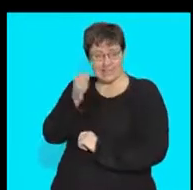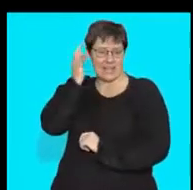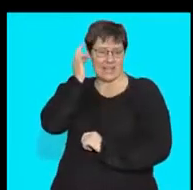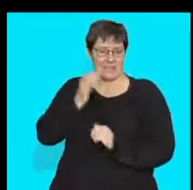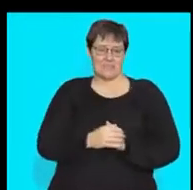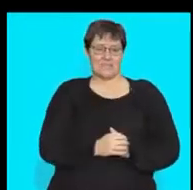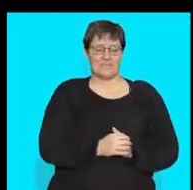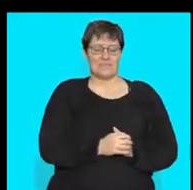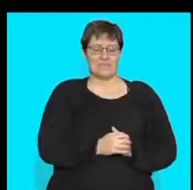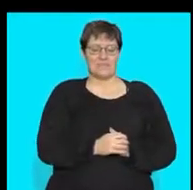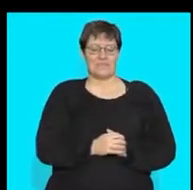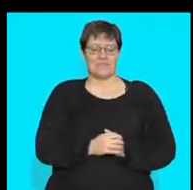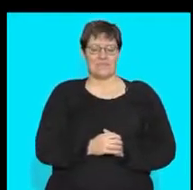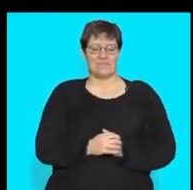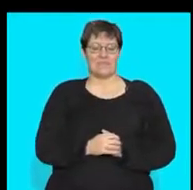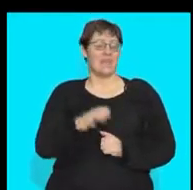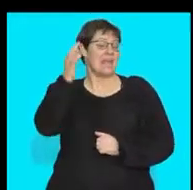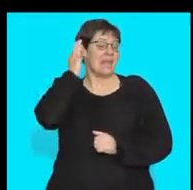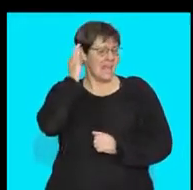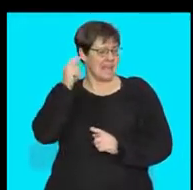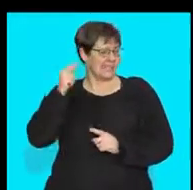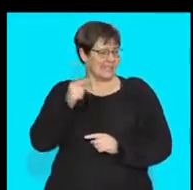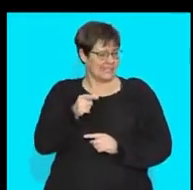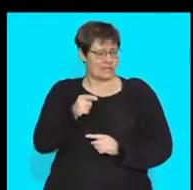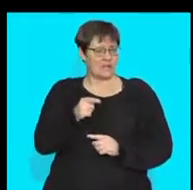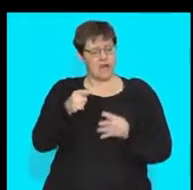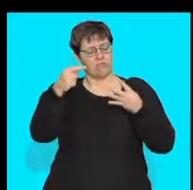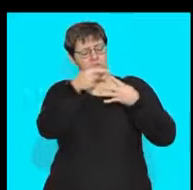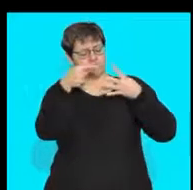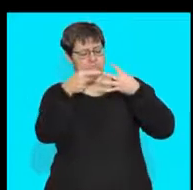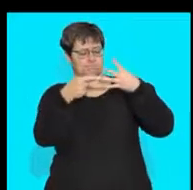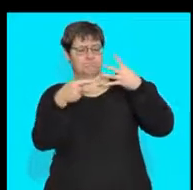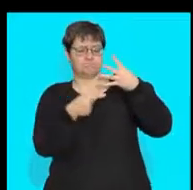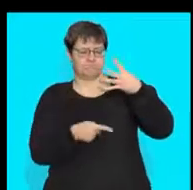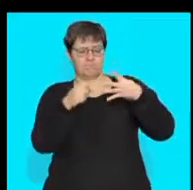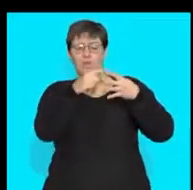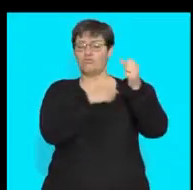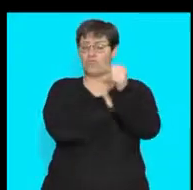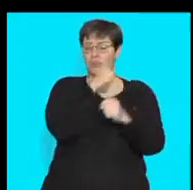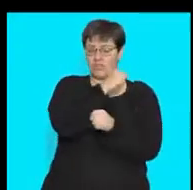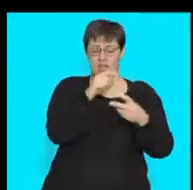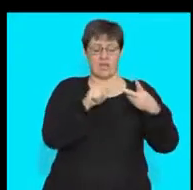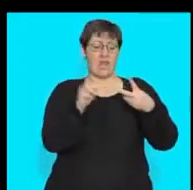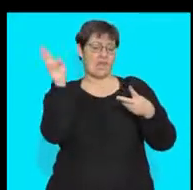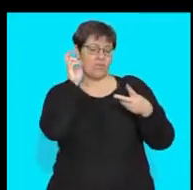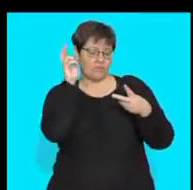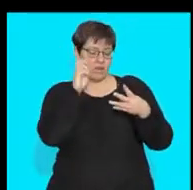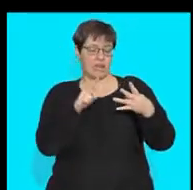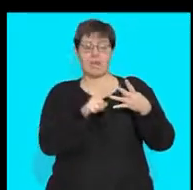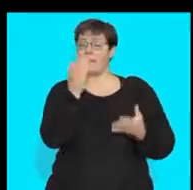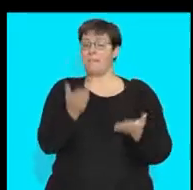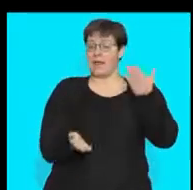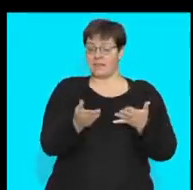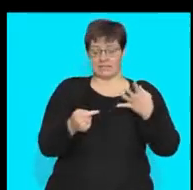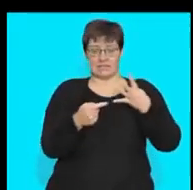ear. Now the ear can be broken into 4 parts, namely the structure, hearing,